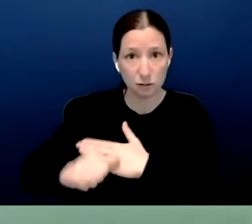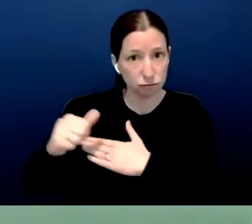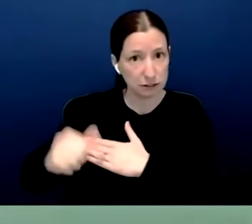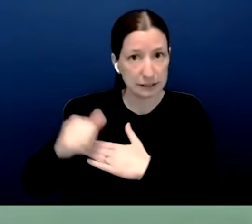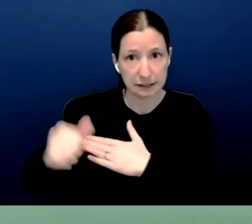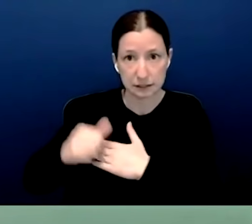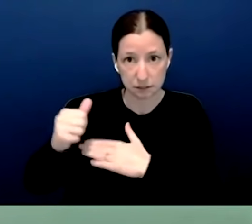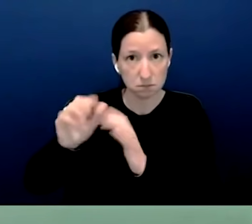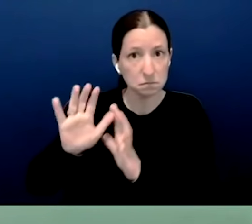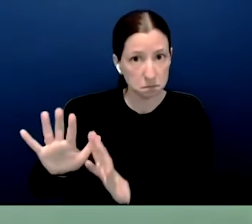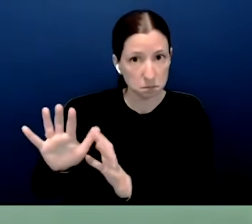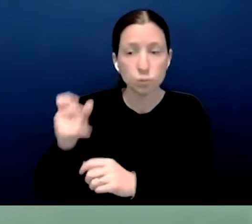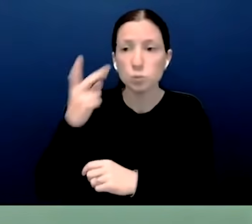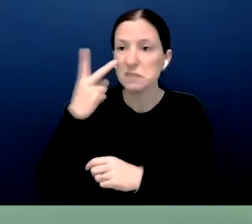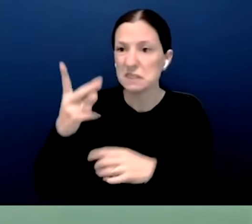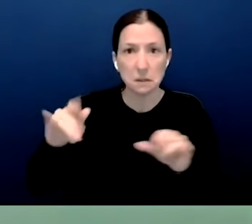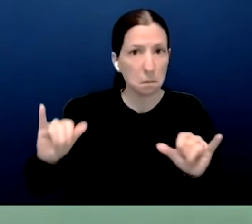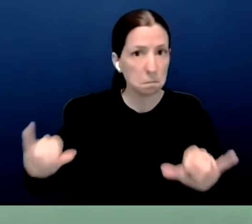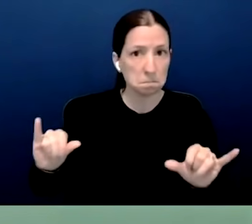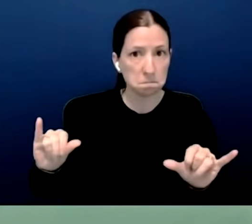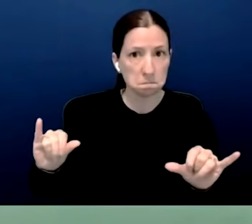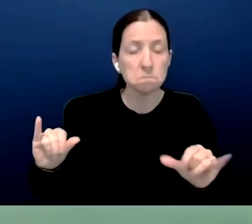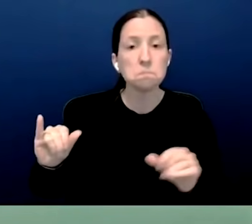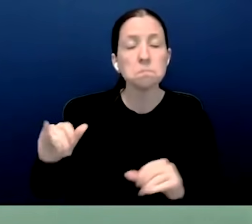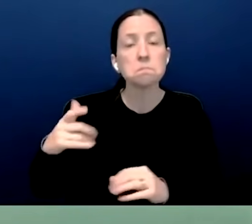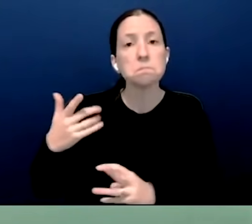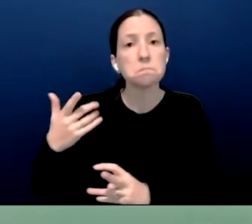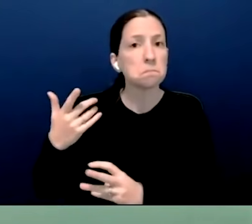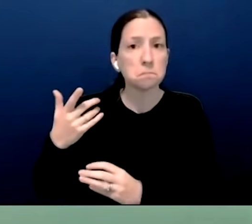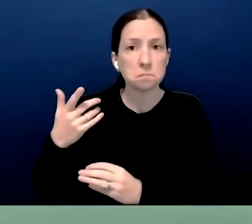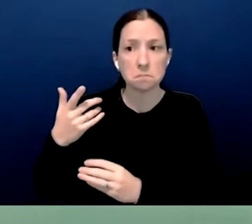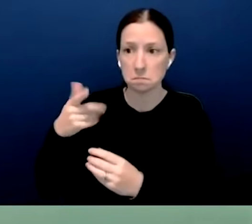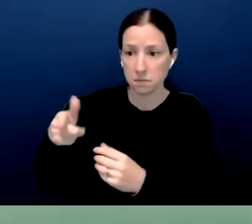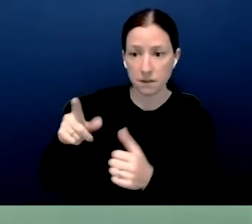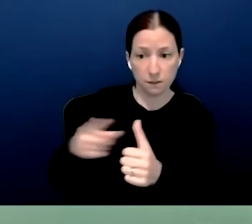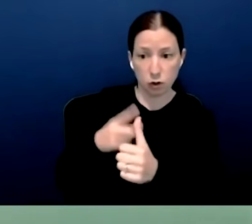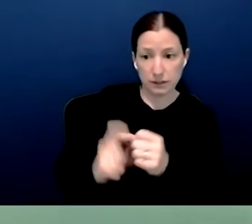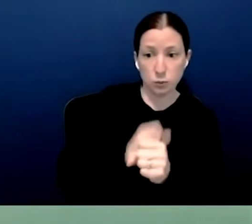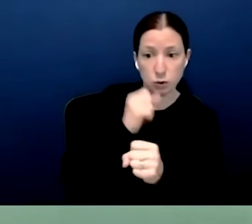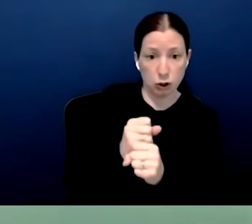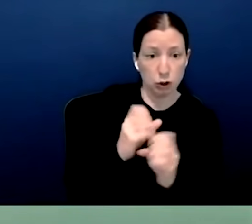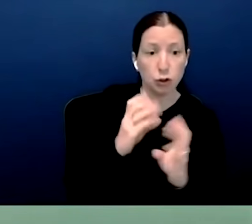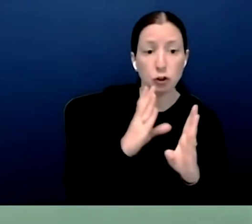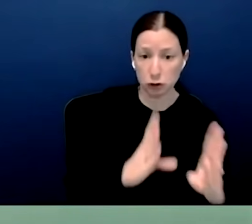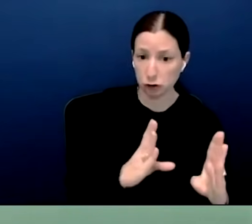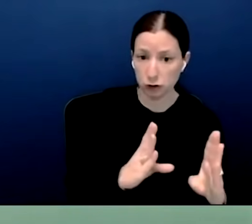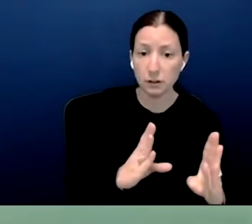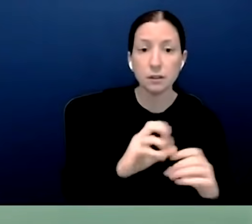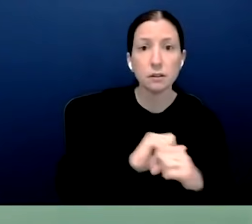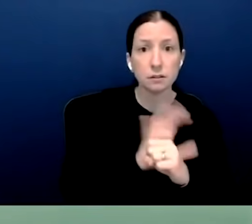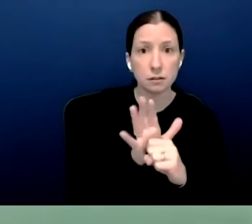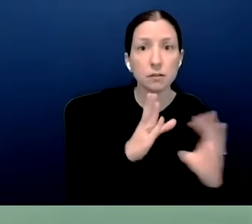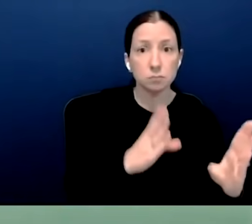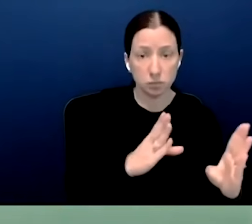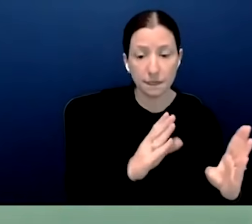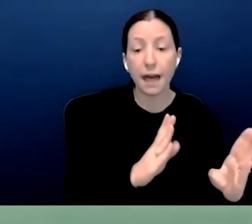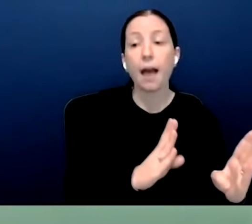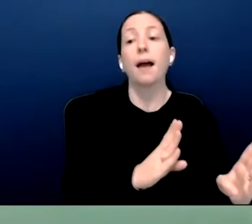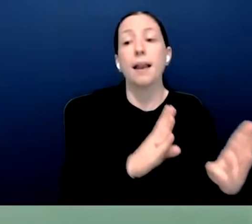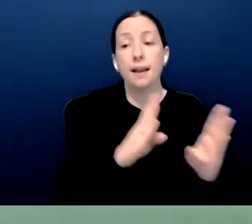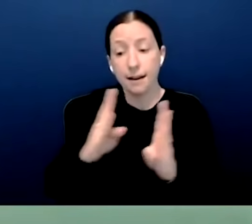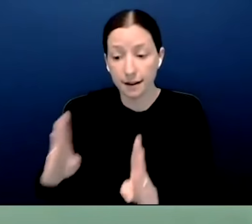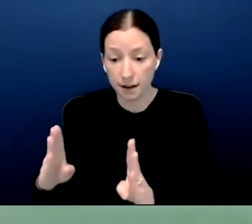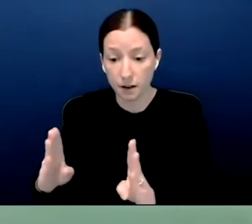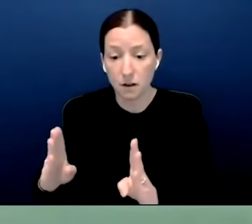that especially in the first year of the pandemic, and then subsequent to that, we see relatively